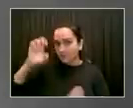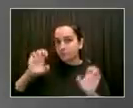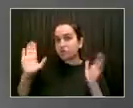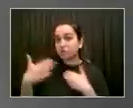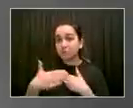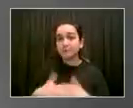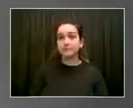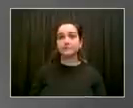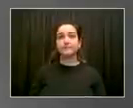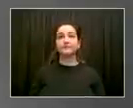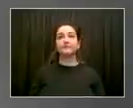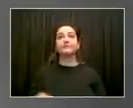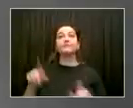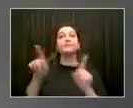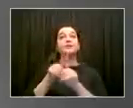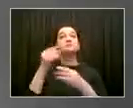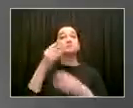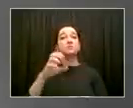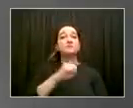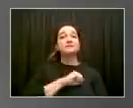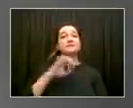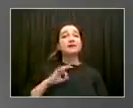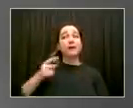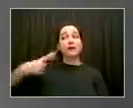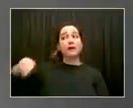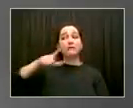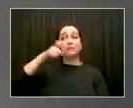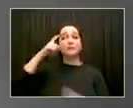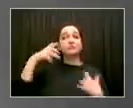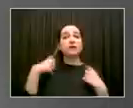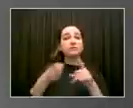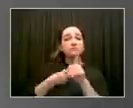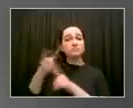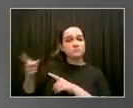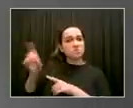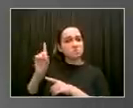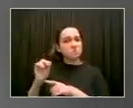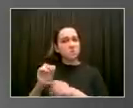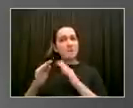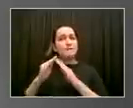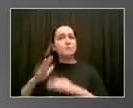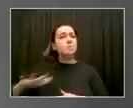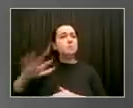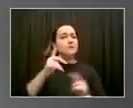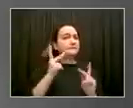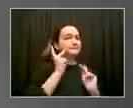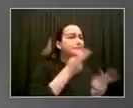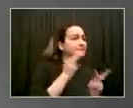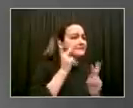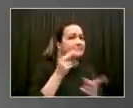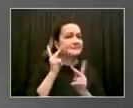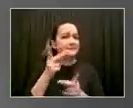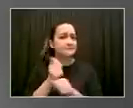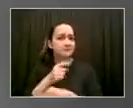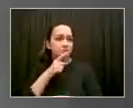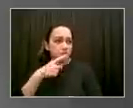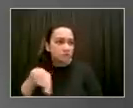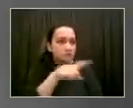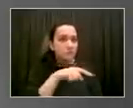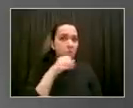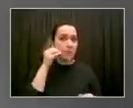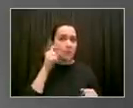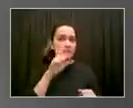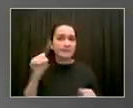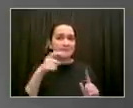San Francisco and Los Angeles, I think New York City has a much more robust and meaningful effort to